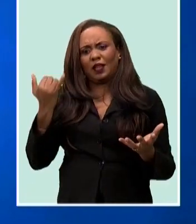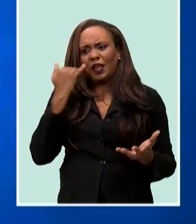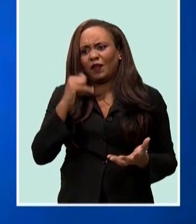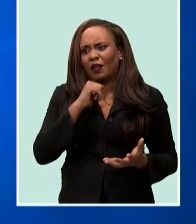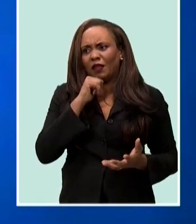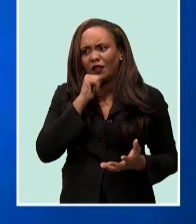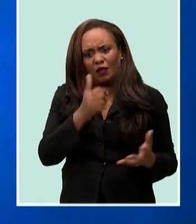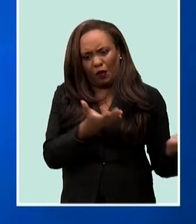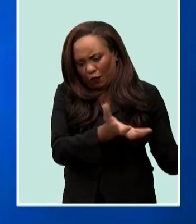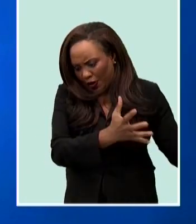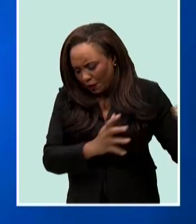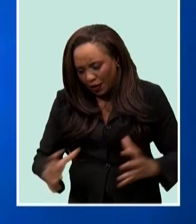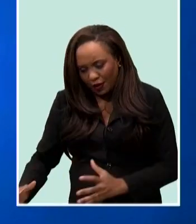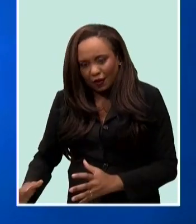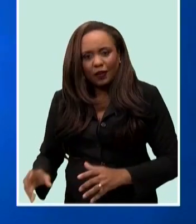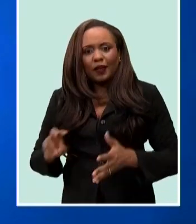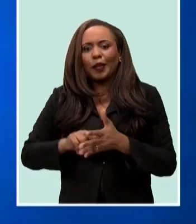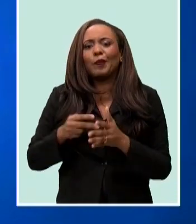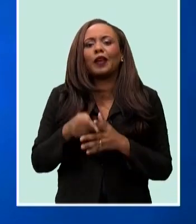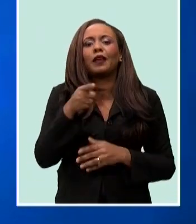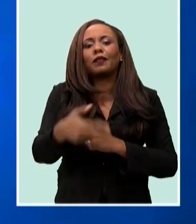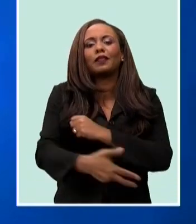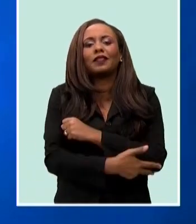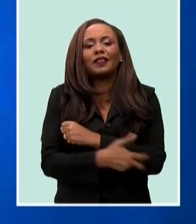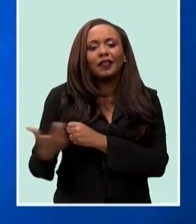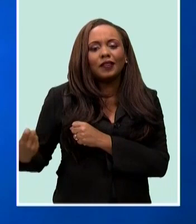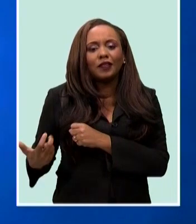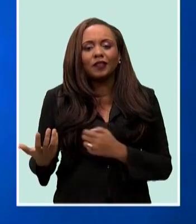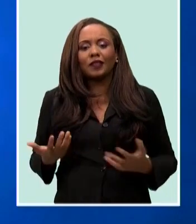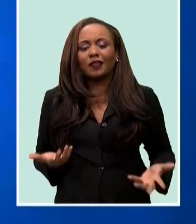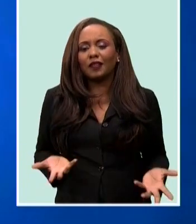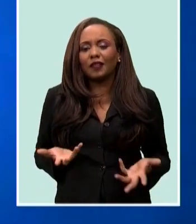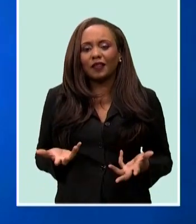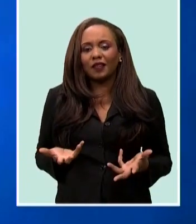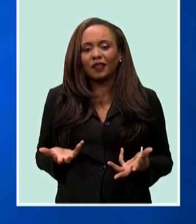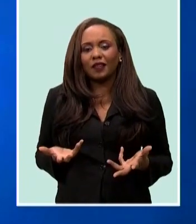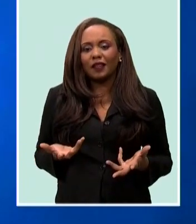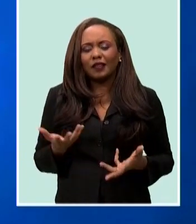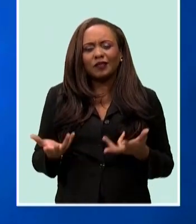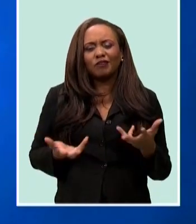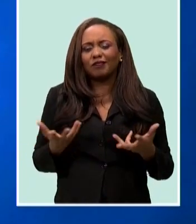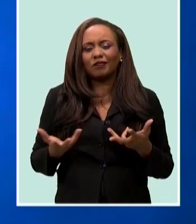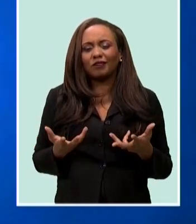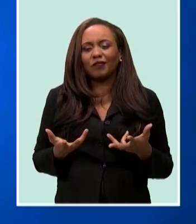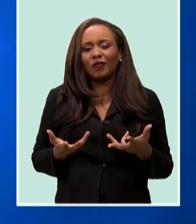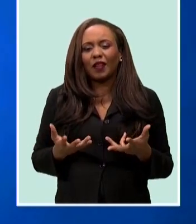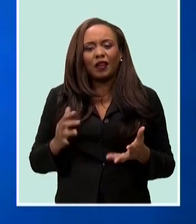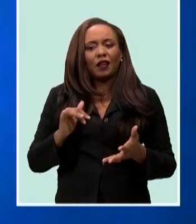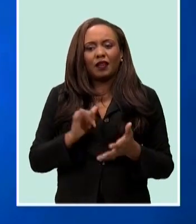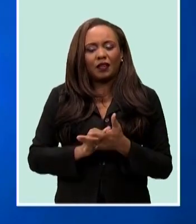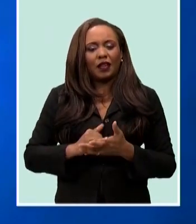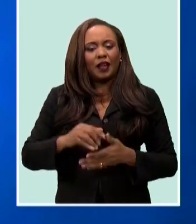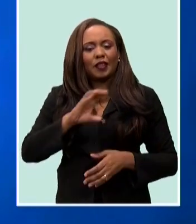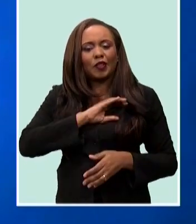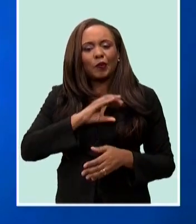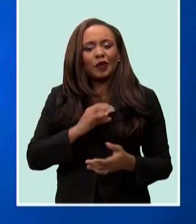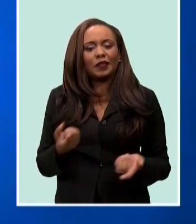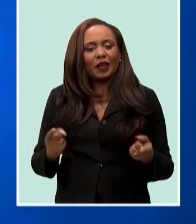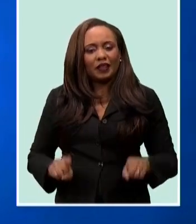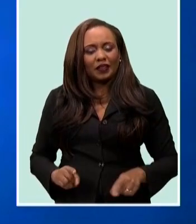returned, that means that that person's property was taken away permanently, which is one of the ingredients for